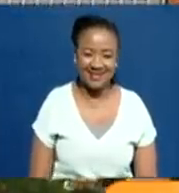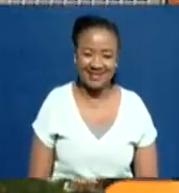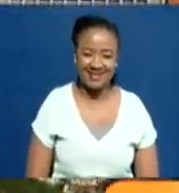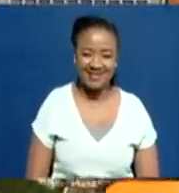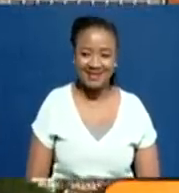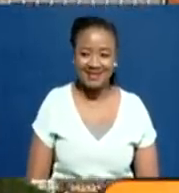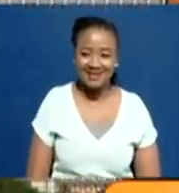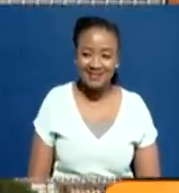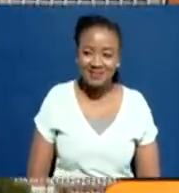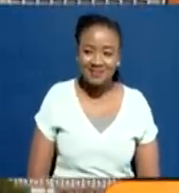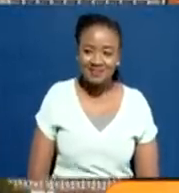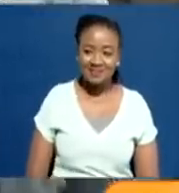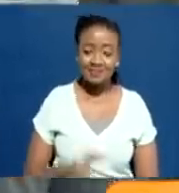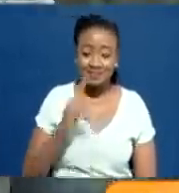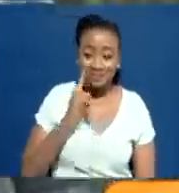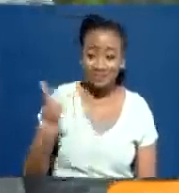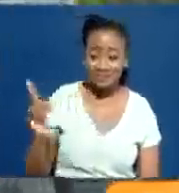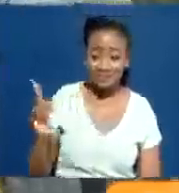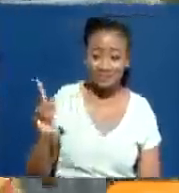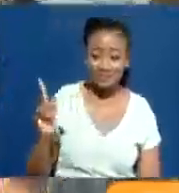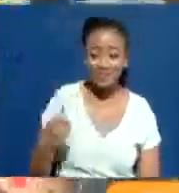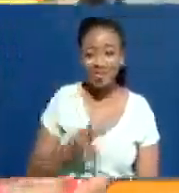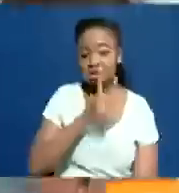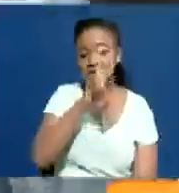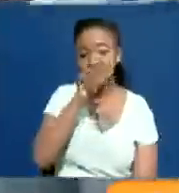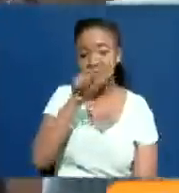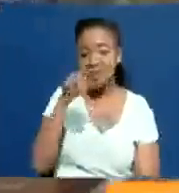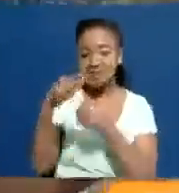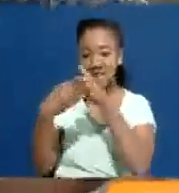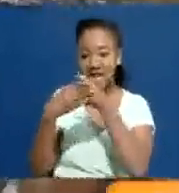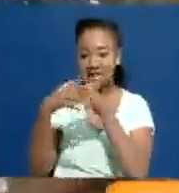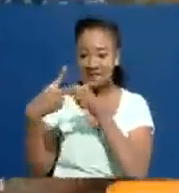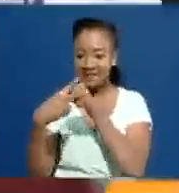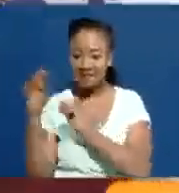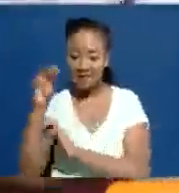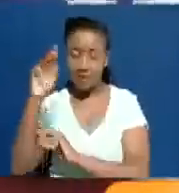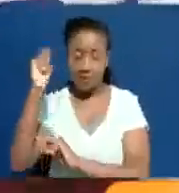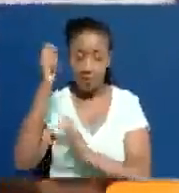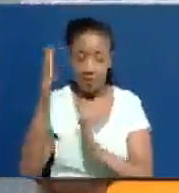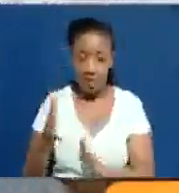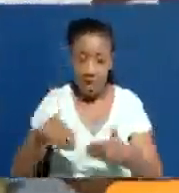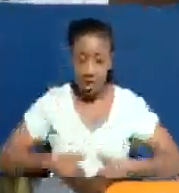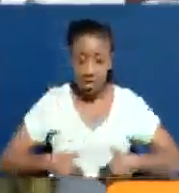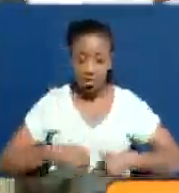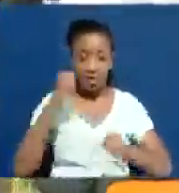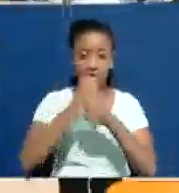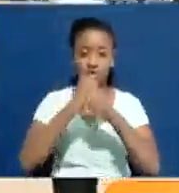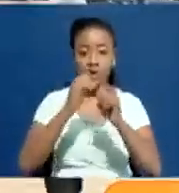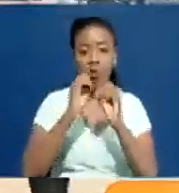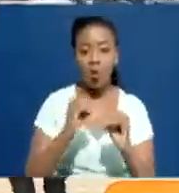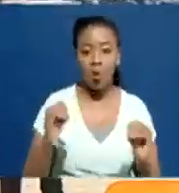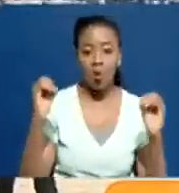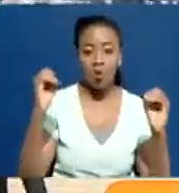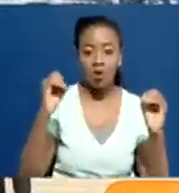Statistically, 2.97 million youth in Kenya are without jobs. And while they wait for the government to make